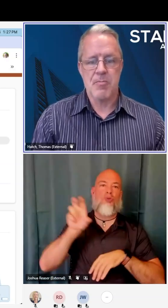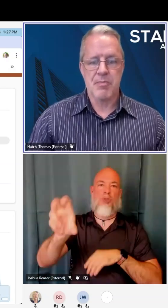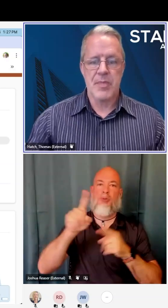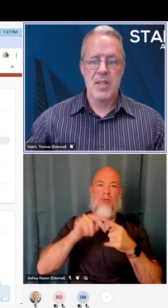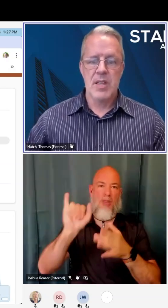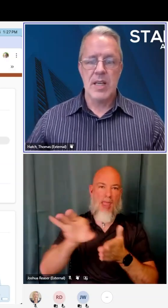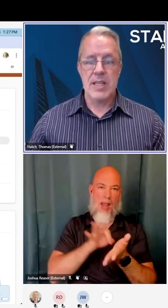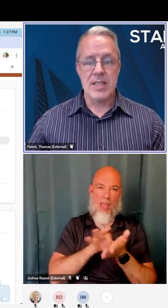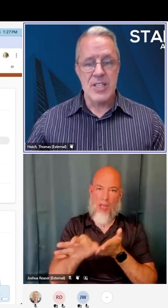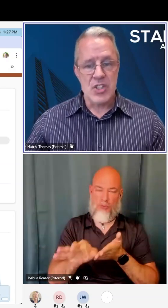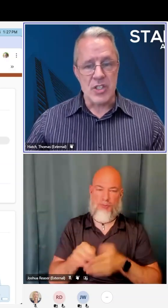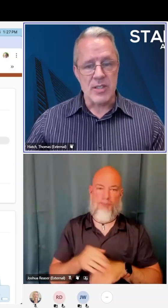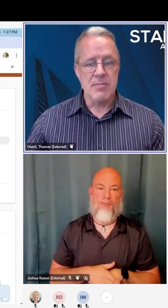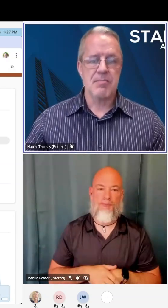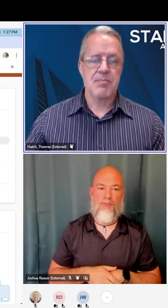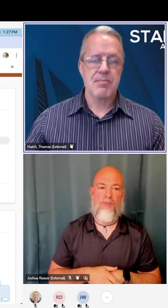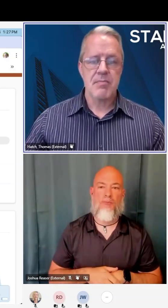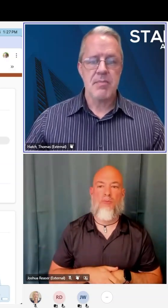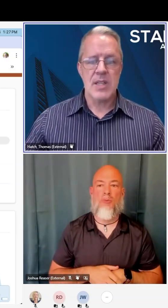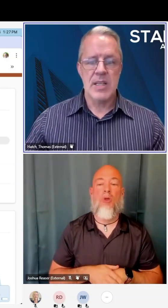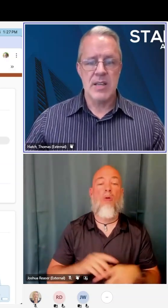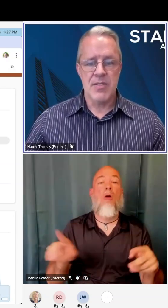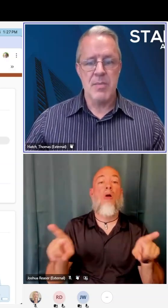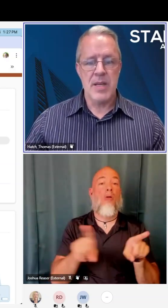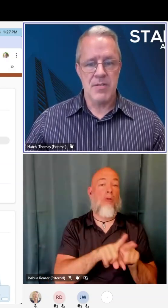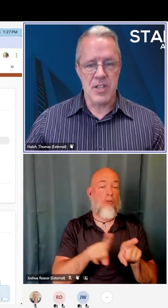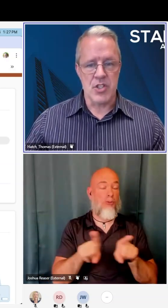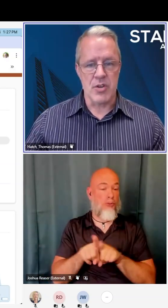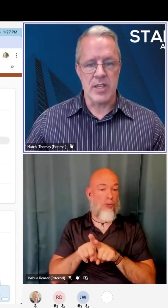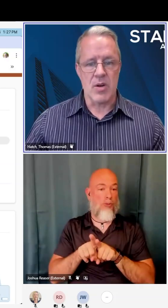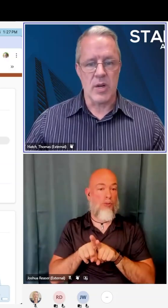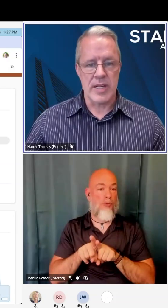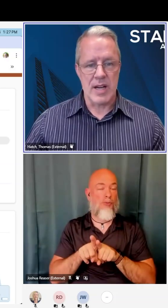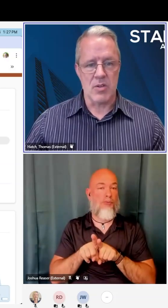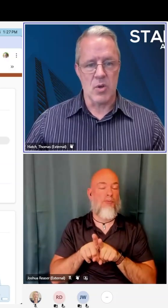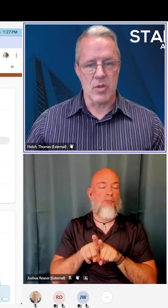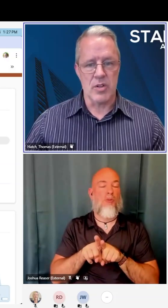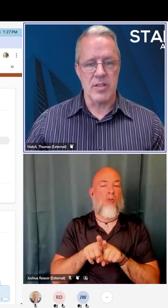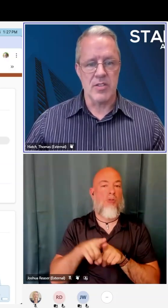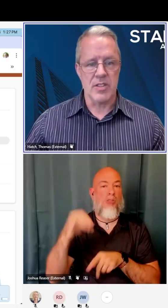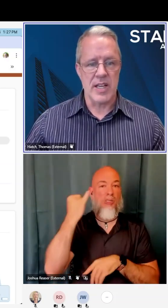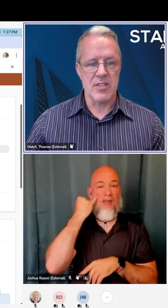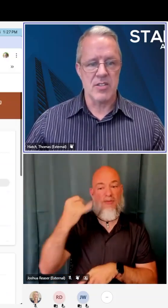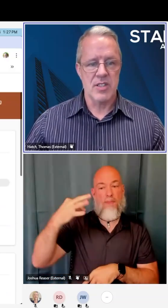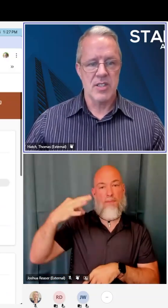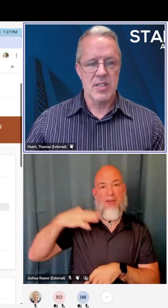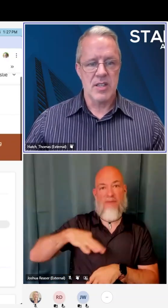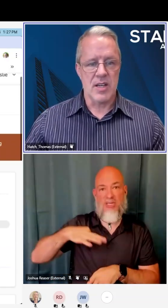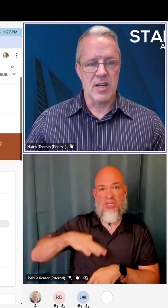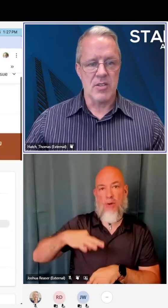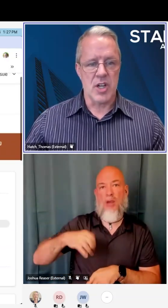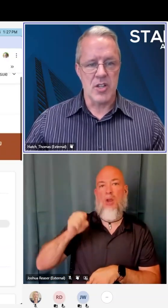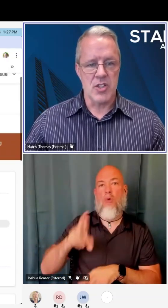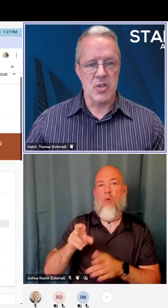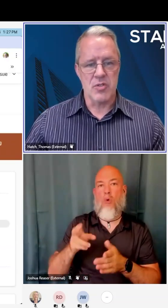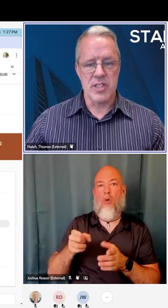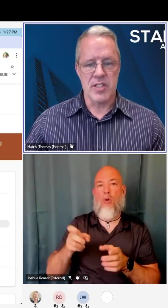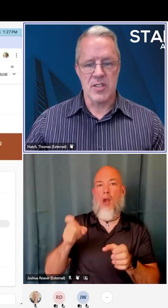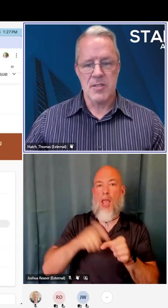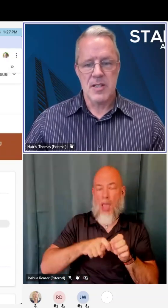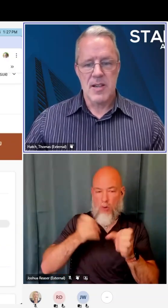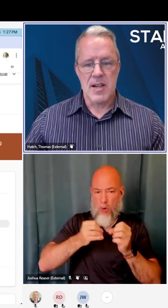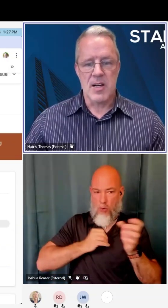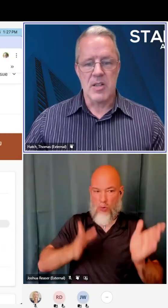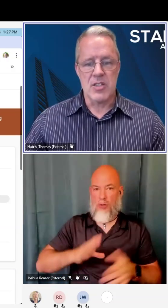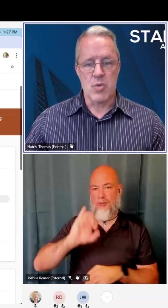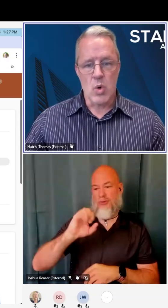account. In addition, if the beneficiary or account owner, in this case, John Jones